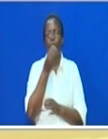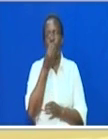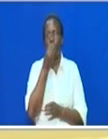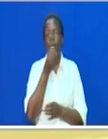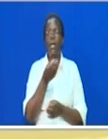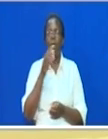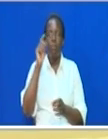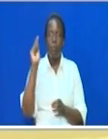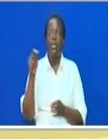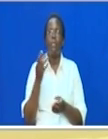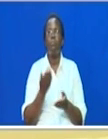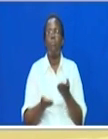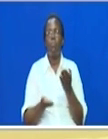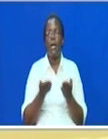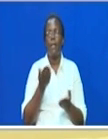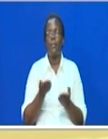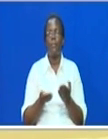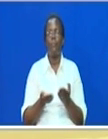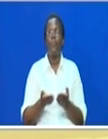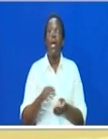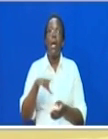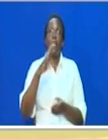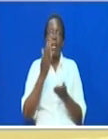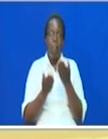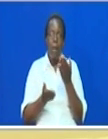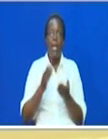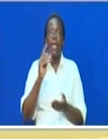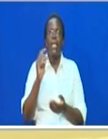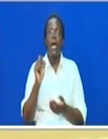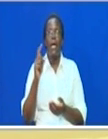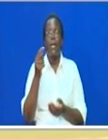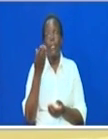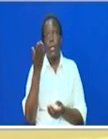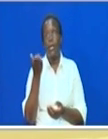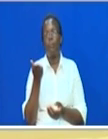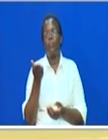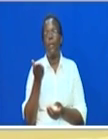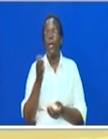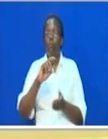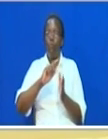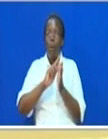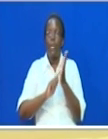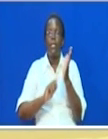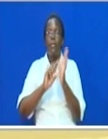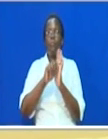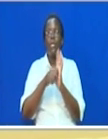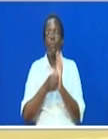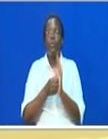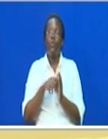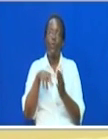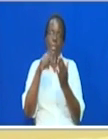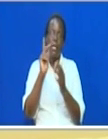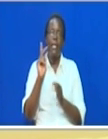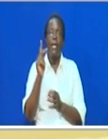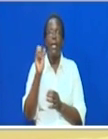be balanced. A balanced diet. What does a balanced diet here mean? Those are the keywords in the question. A balanced